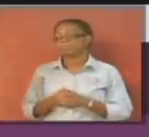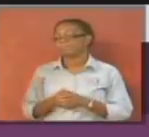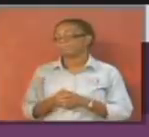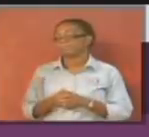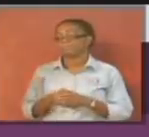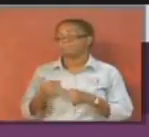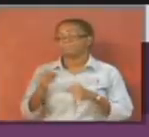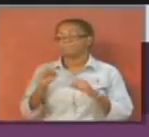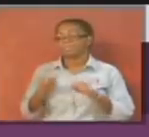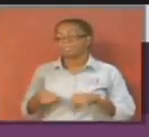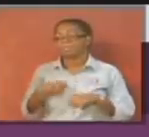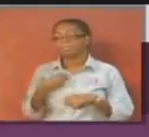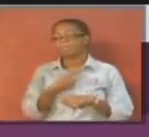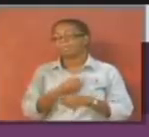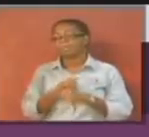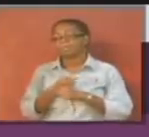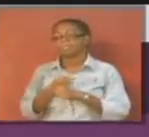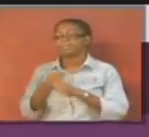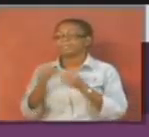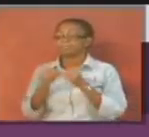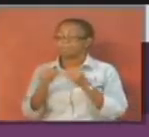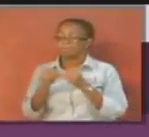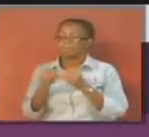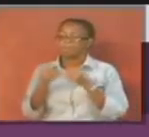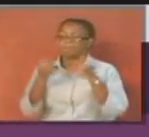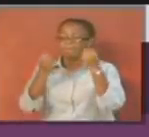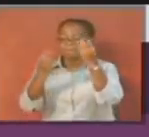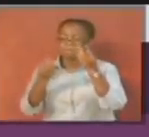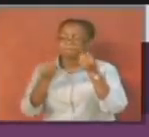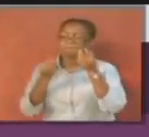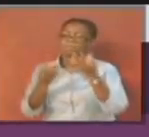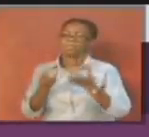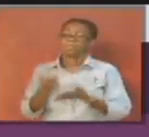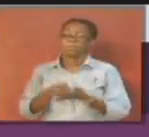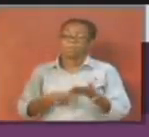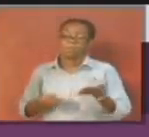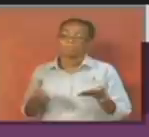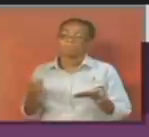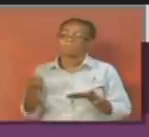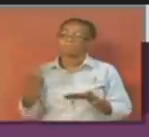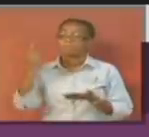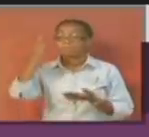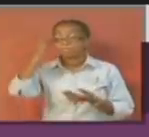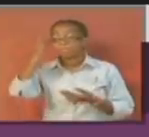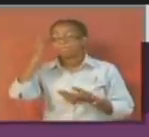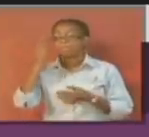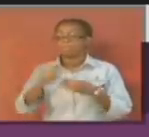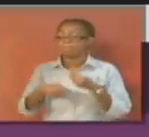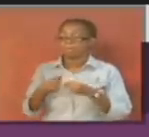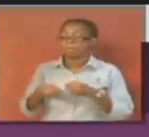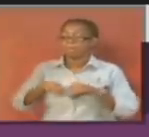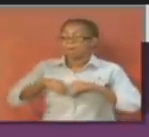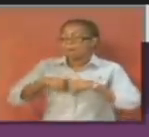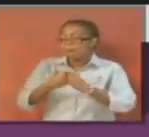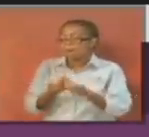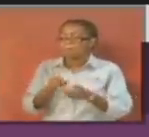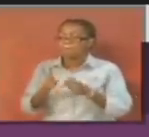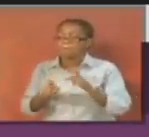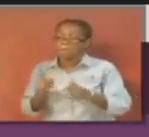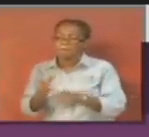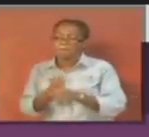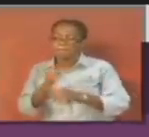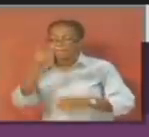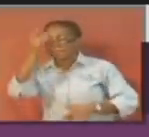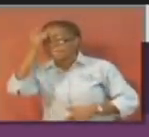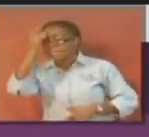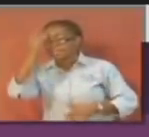further analysis on what the contact tracing is saying about the sources of infections? We did see some of it being in the workplace and the homes coming out in the last